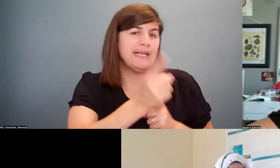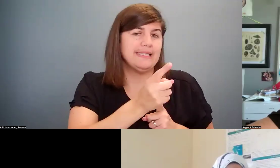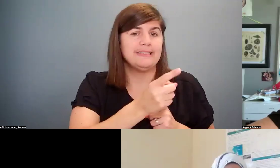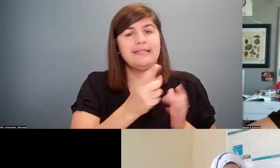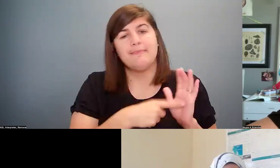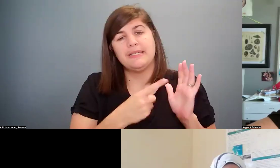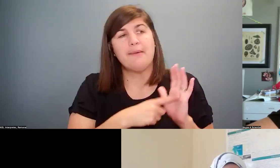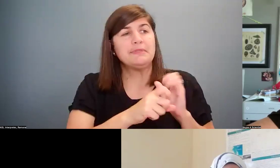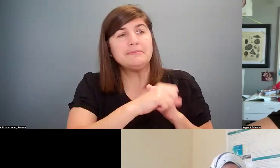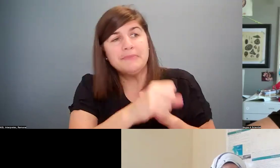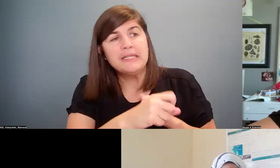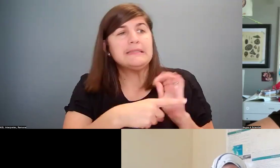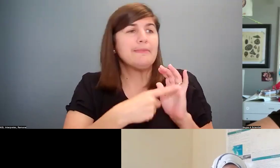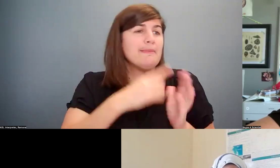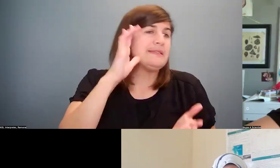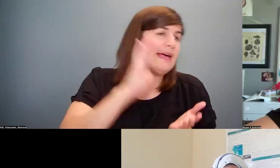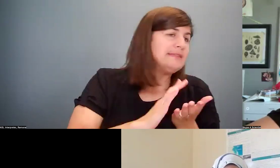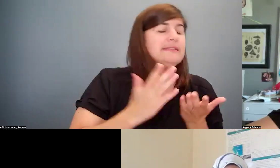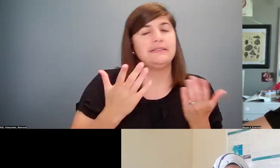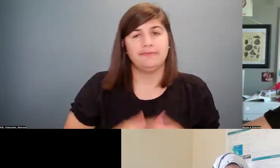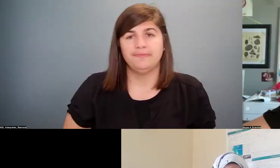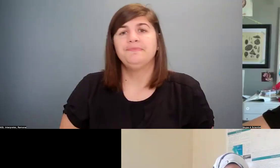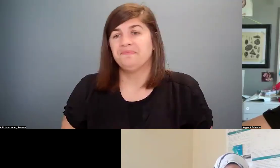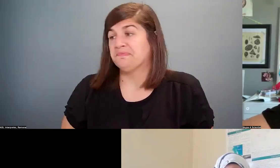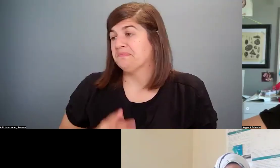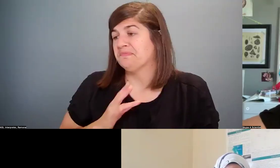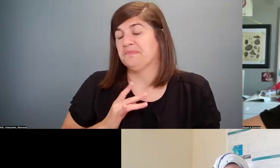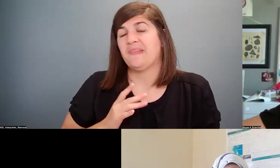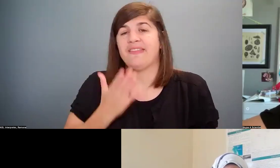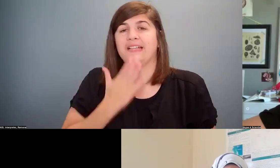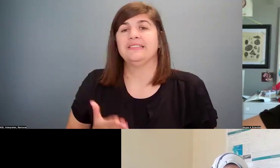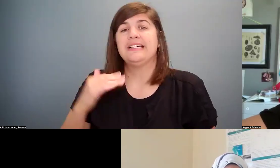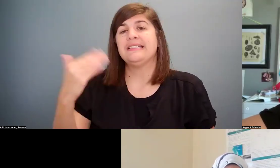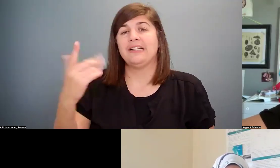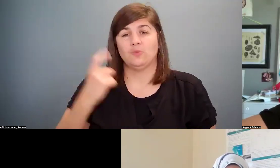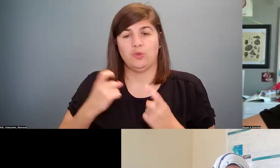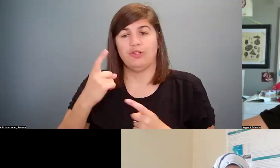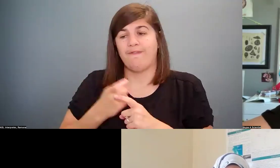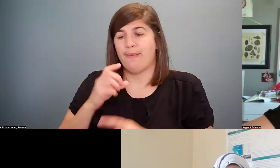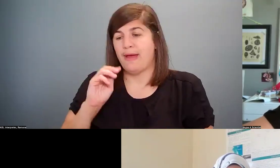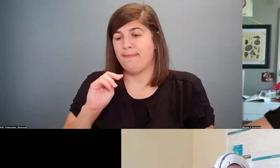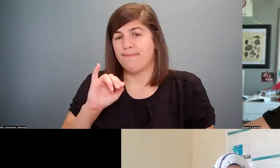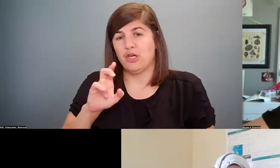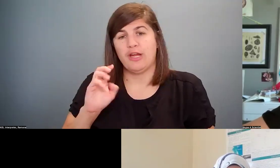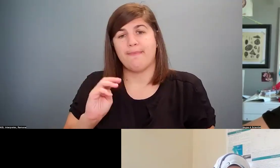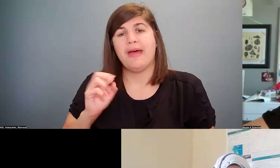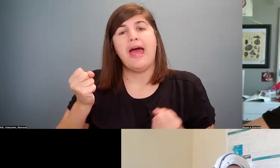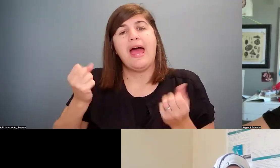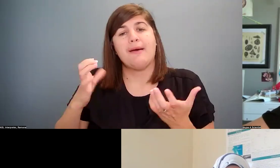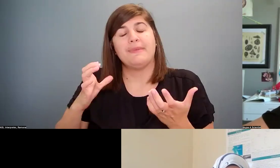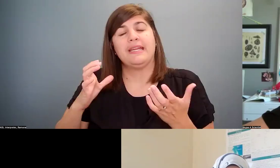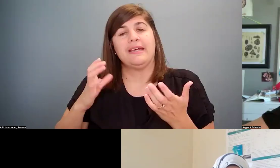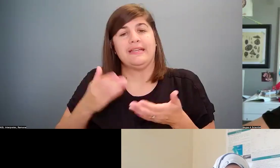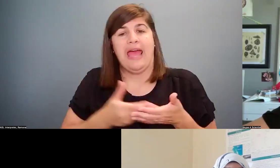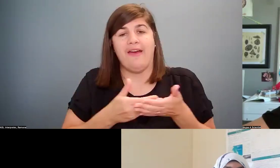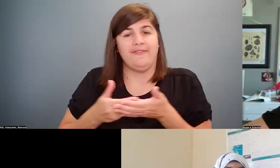longer, sometimes a little bit less. Awesome. Thanks. Our next question comes from Miriam. How many calves can a whale have in their